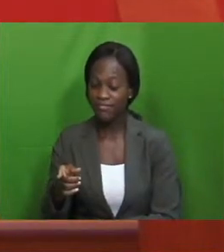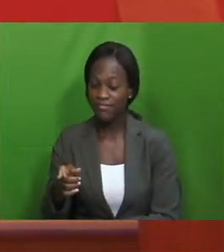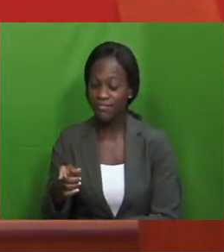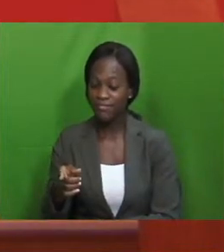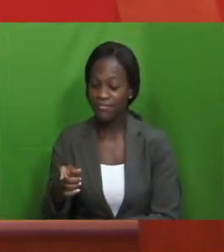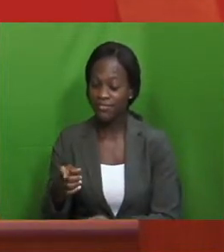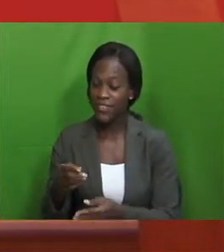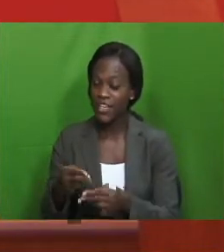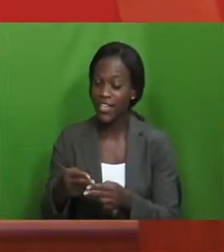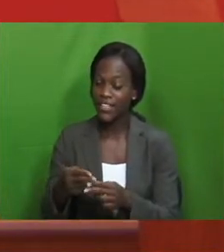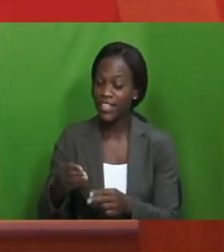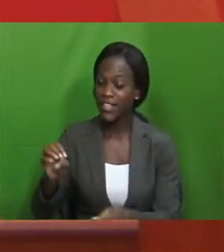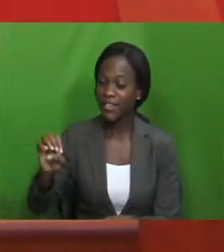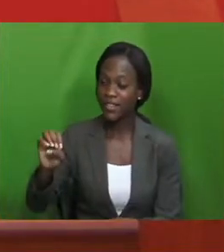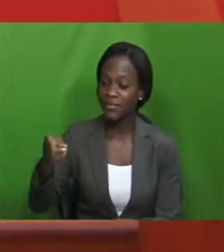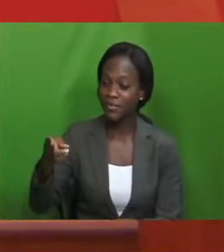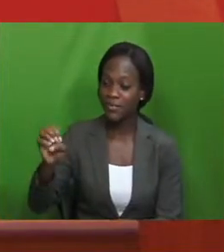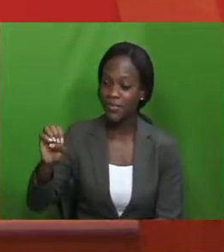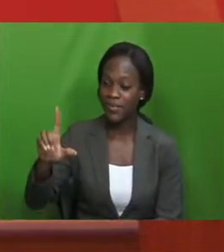Honorable Helen Intoso.